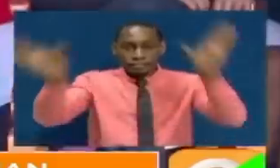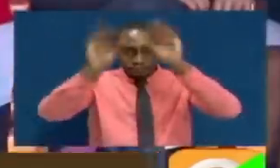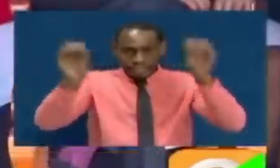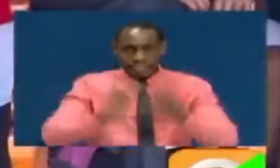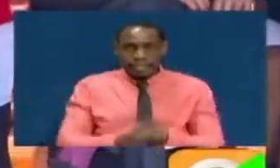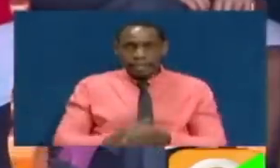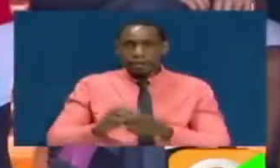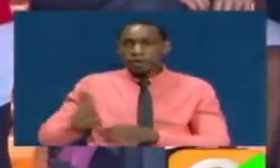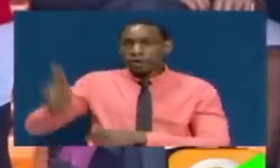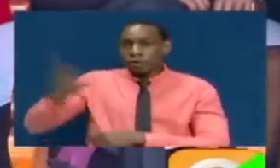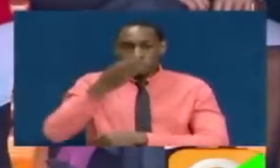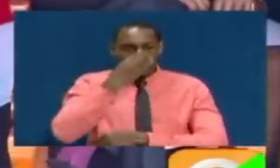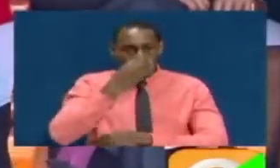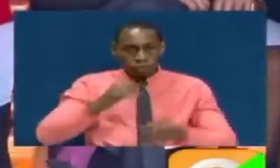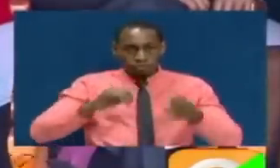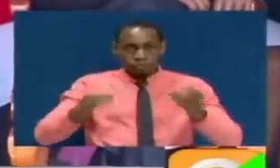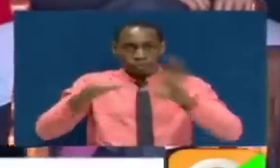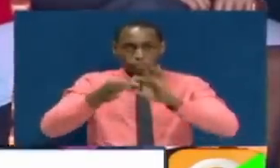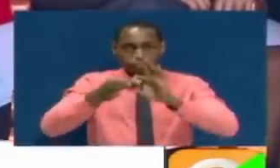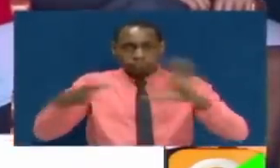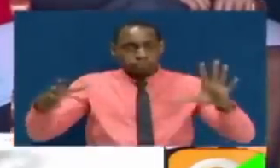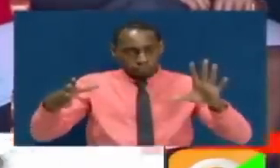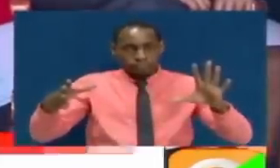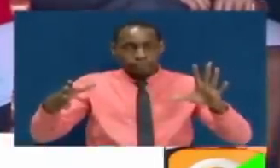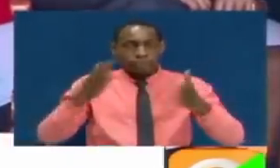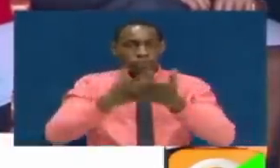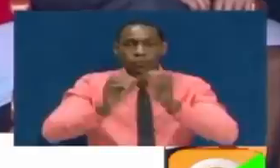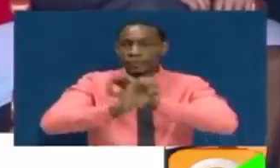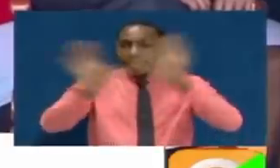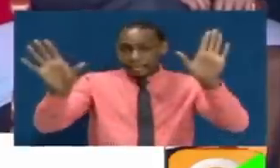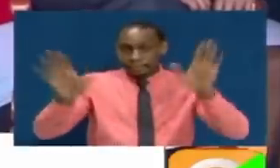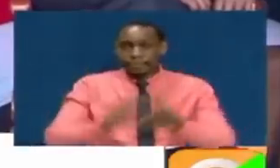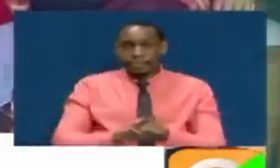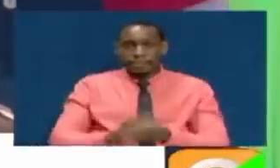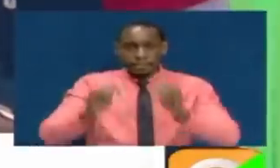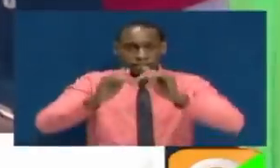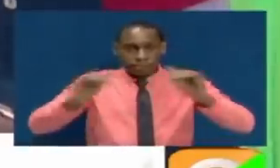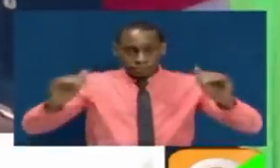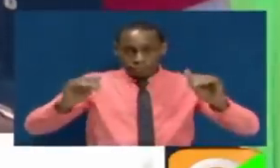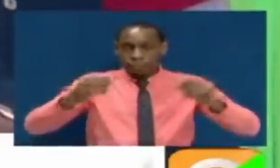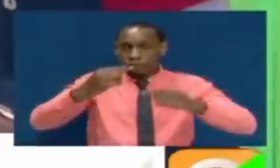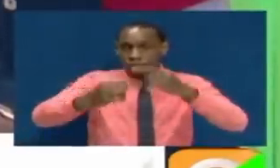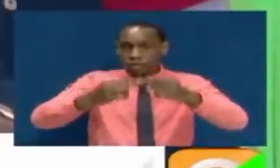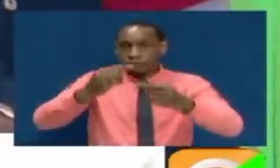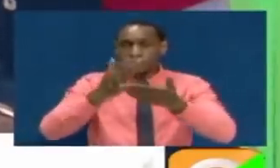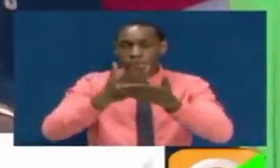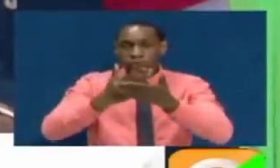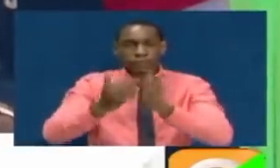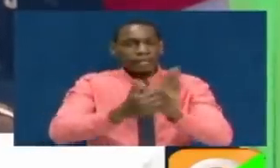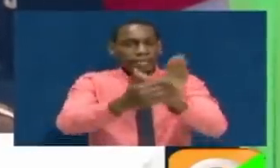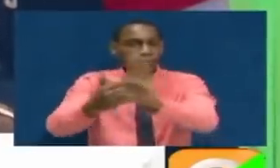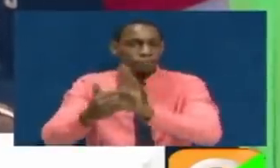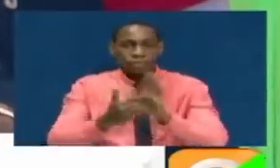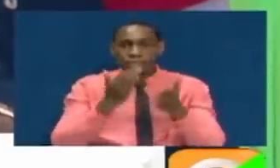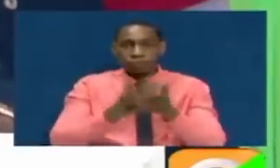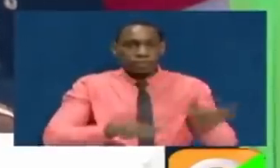president. That the Uhuruto political marriage has hit the rocks is now an open secret. The divorce proceedings too loud and